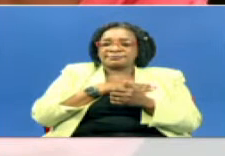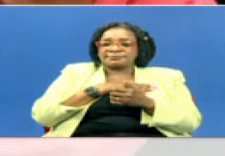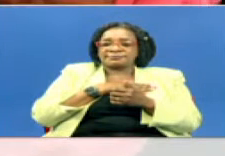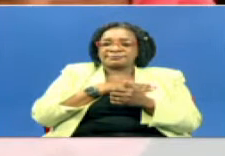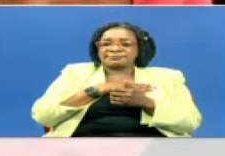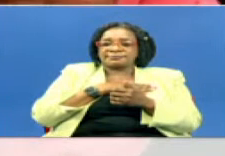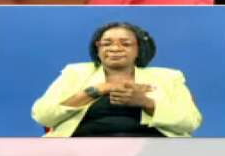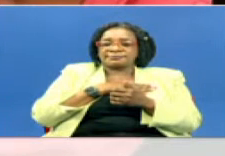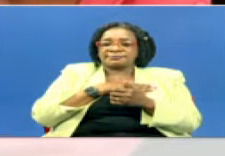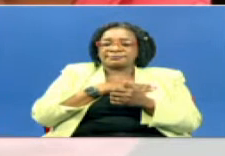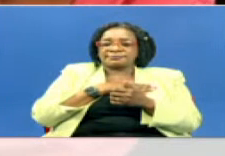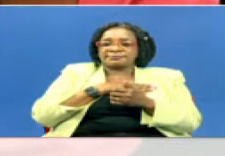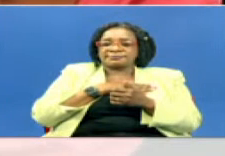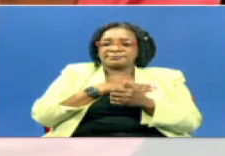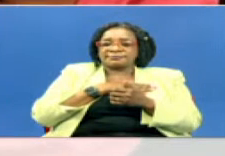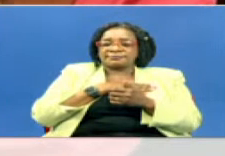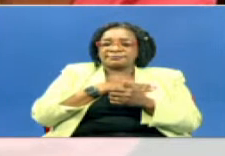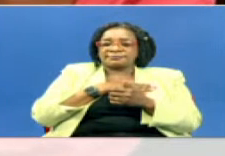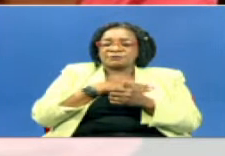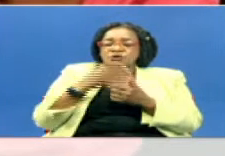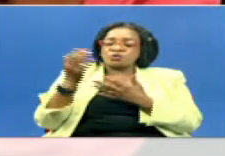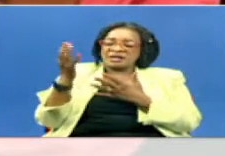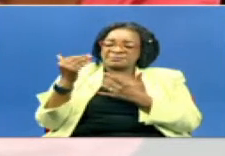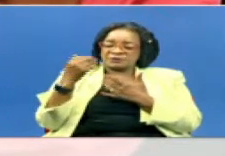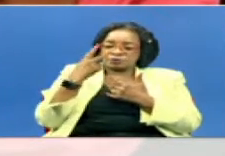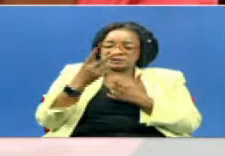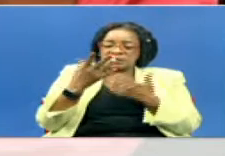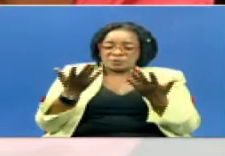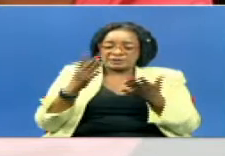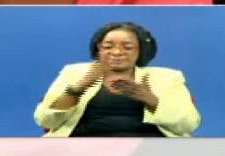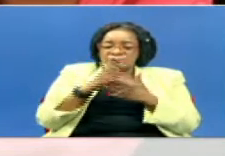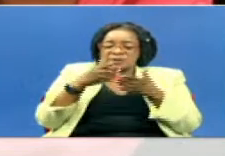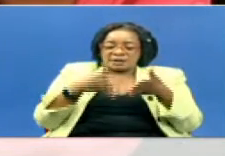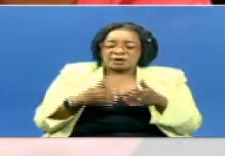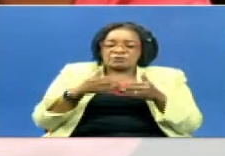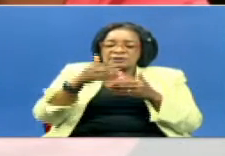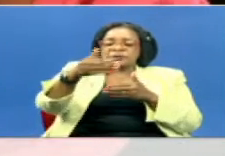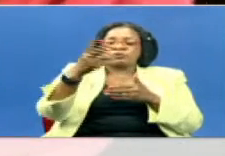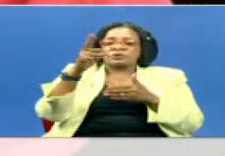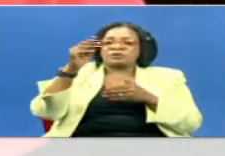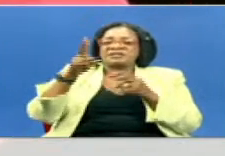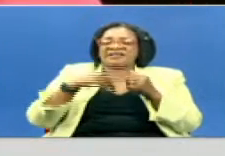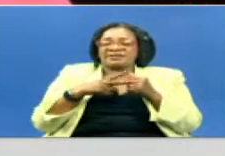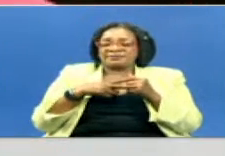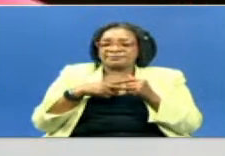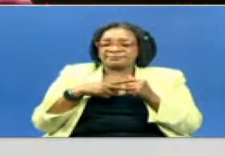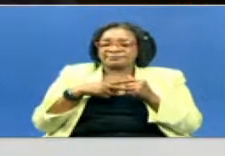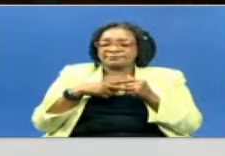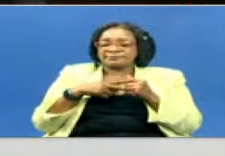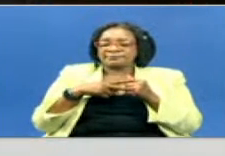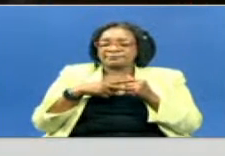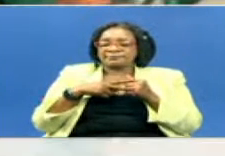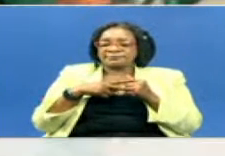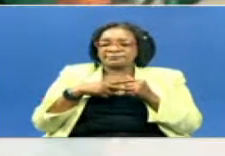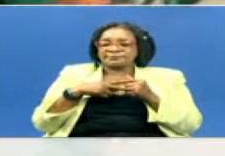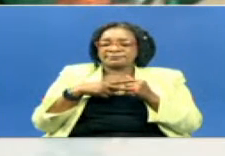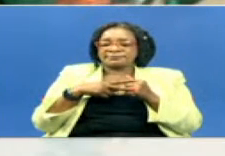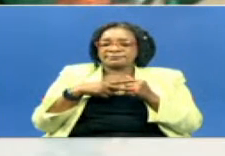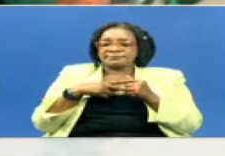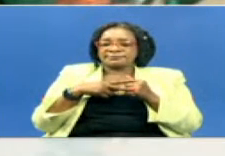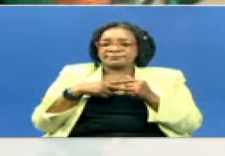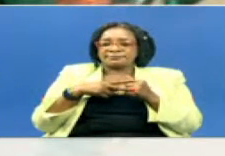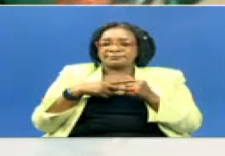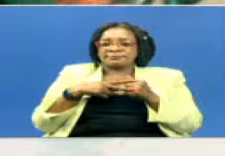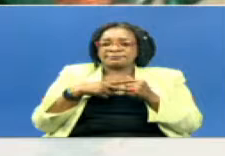do we expect to see in this time, between now and 2027? First of all, before asking that question, what to